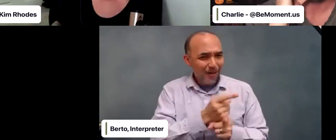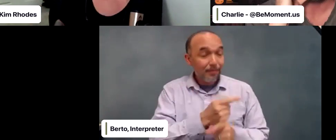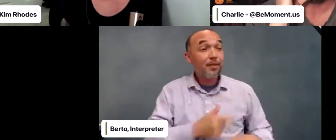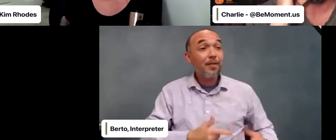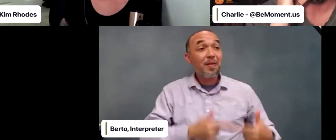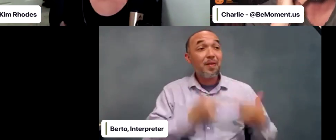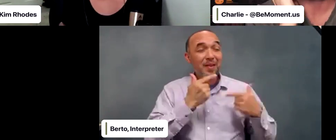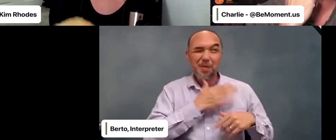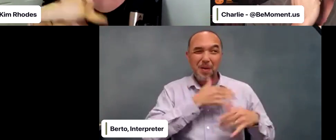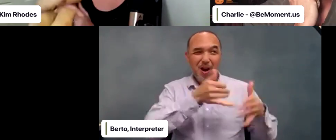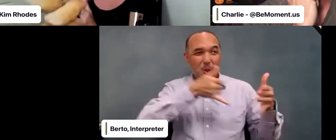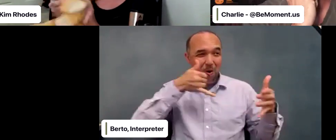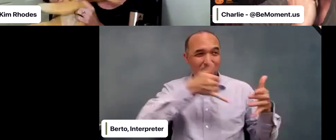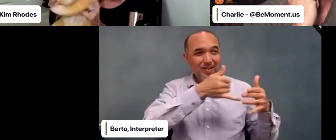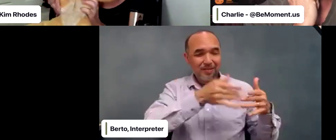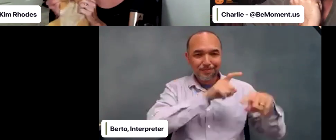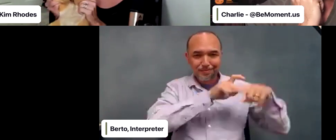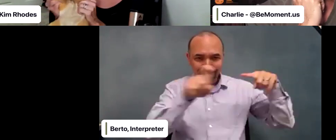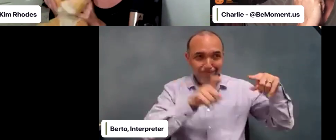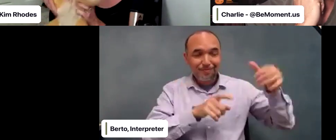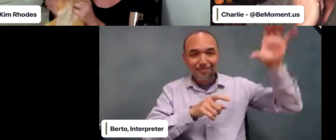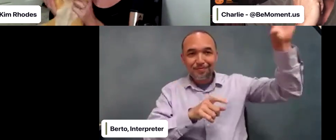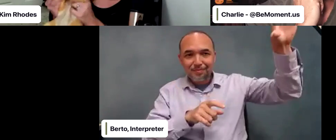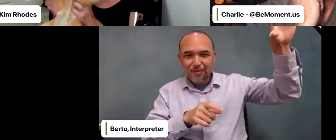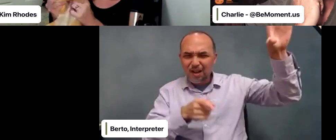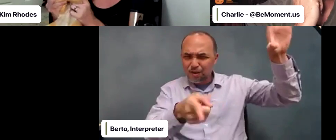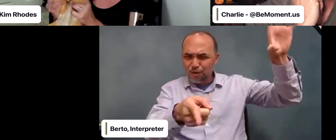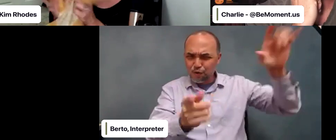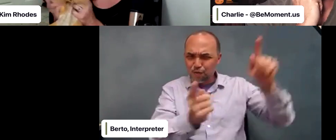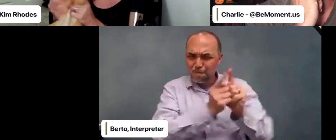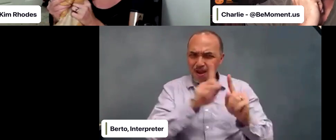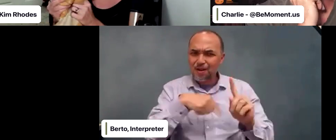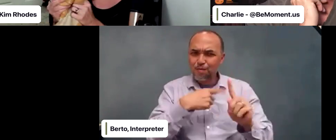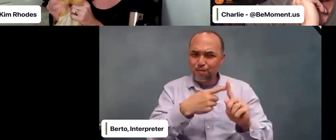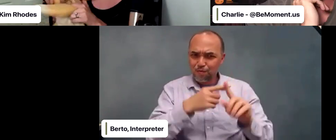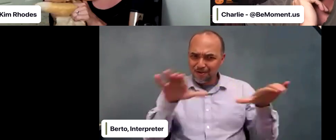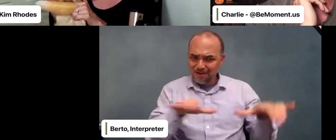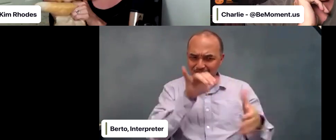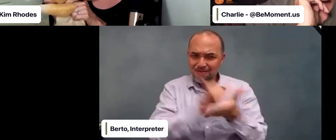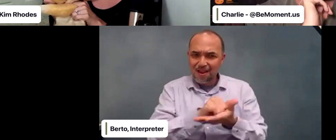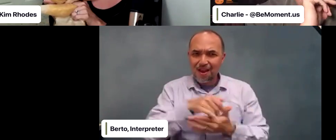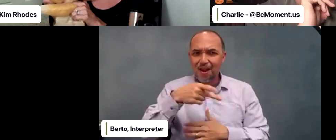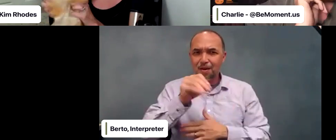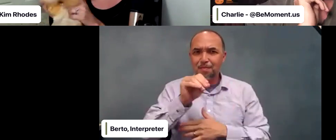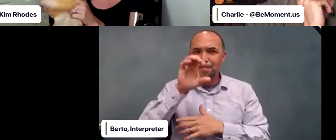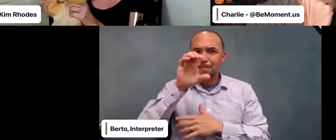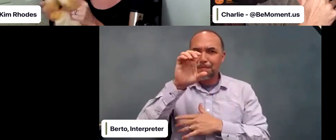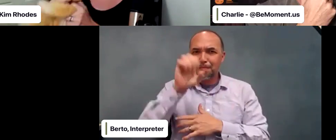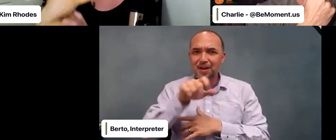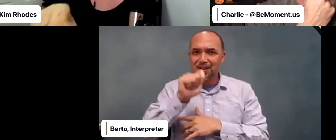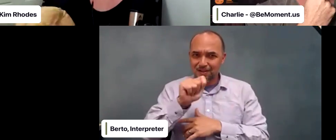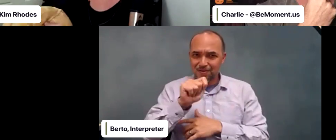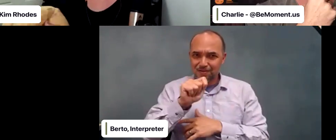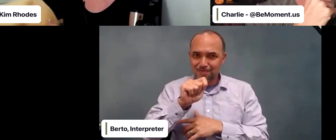we did. I think you might have met him when we did the the podcast in my closet. Yeah, the closet. Yeah. He lives in my office